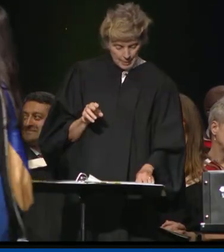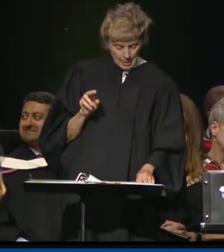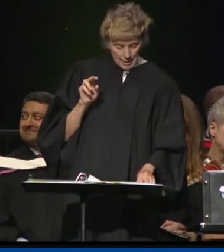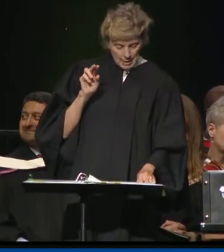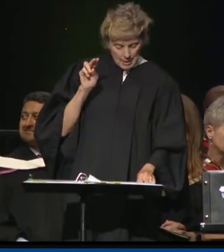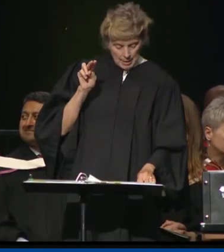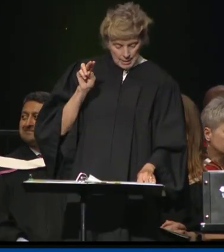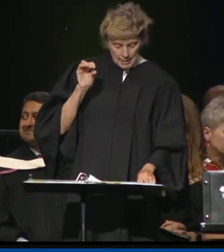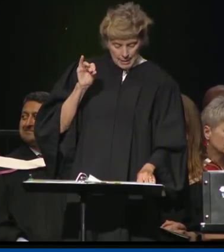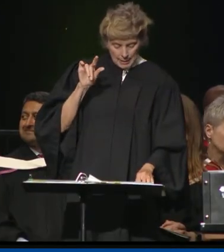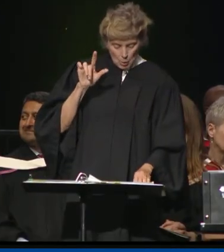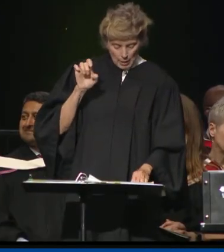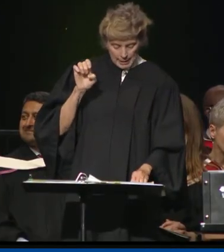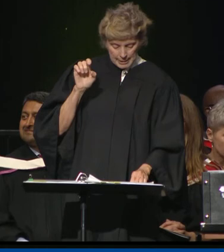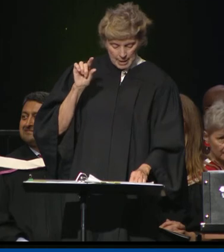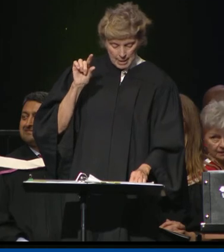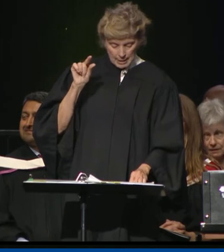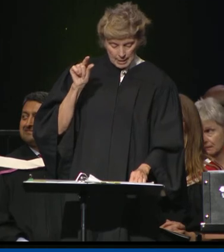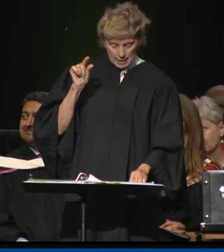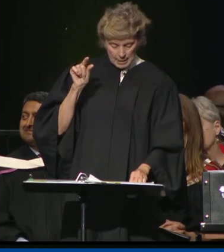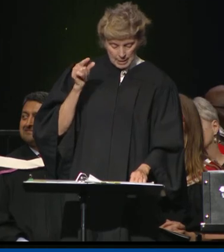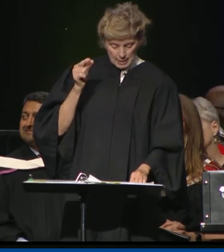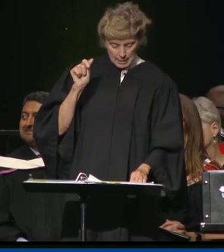Nicolina Galoro, with distinction.